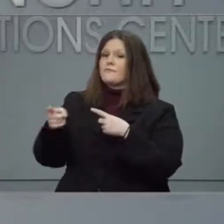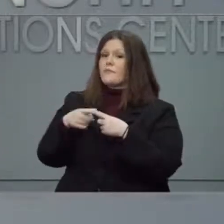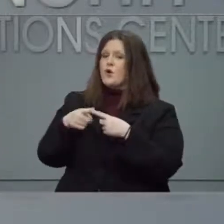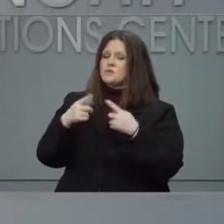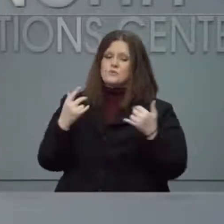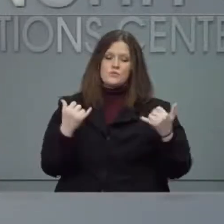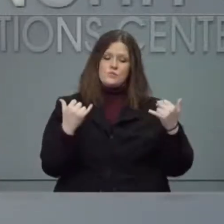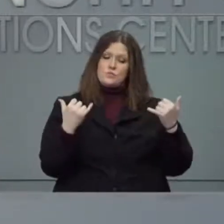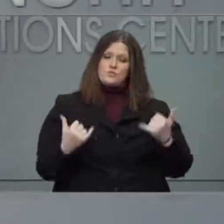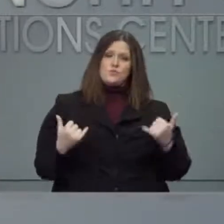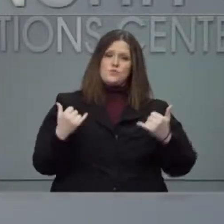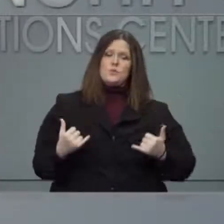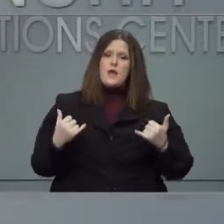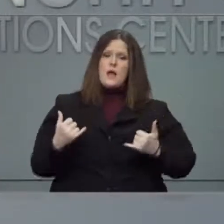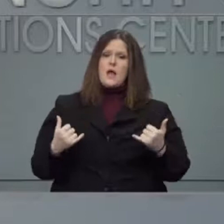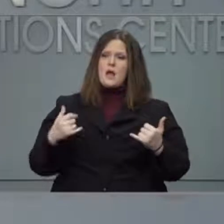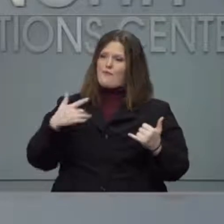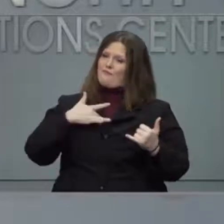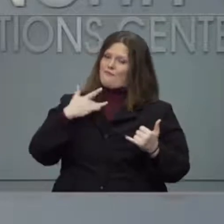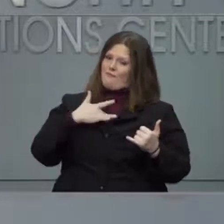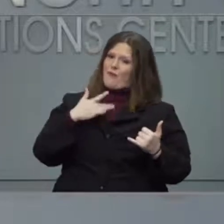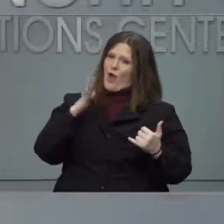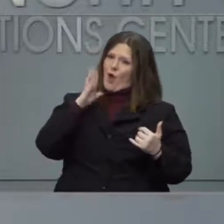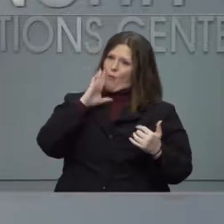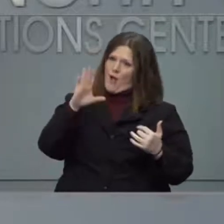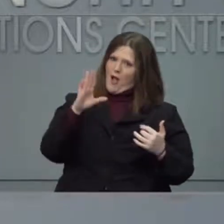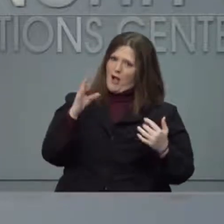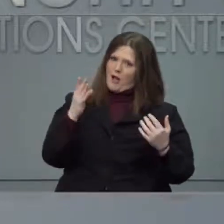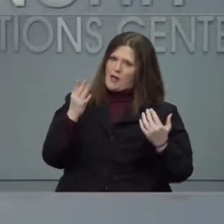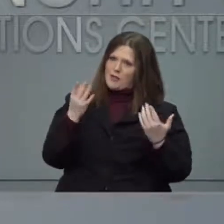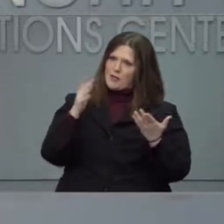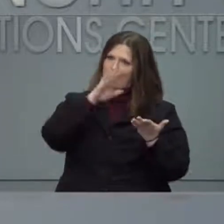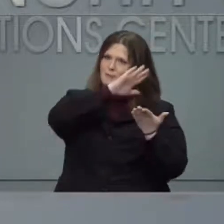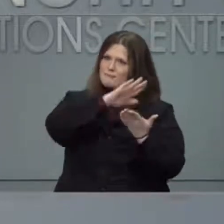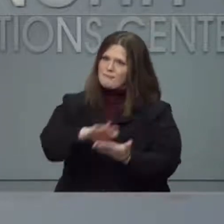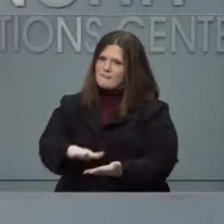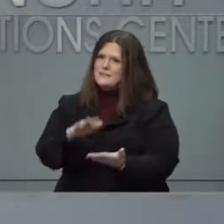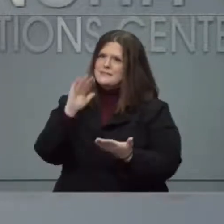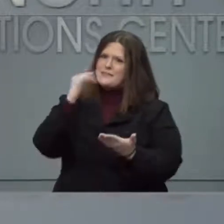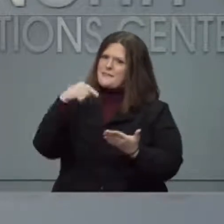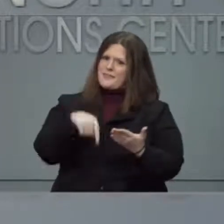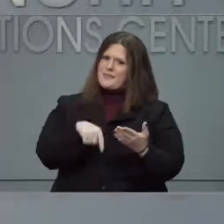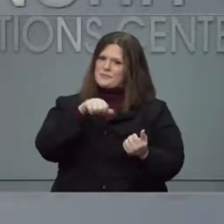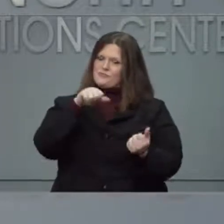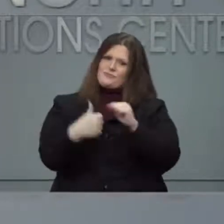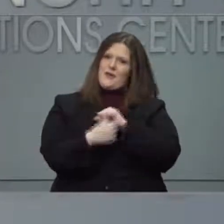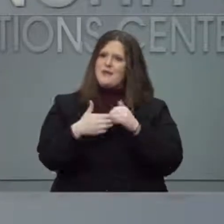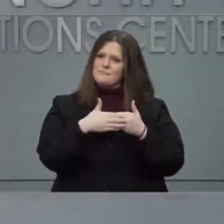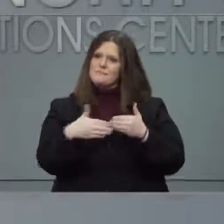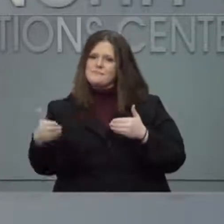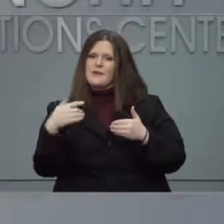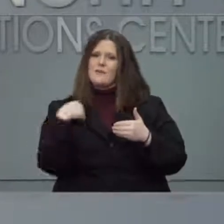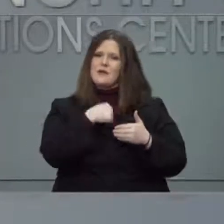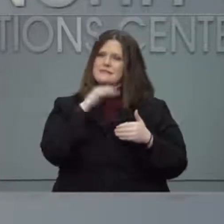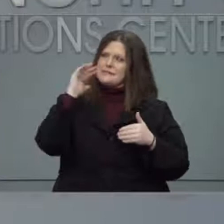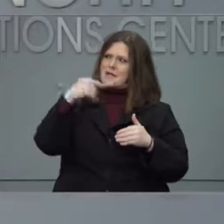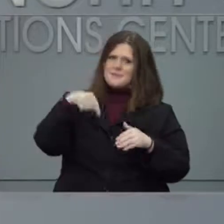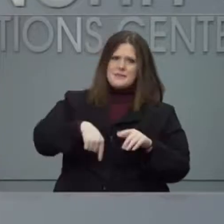are today as some kind of turning point in the pandemic? I mean, it seems that this is the most sweeping lifting of